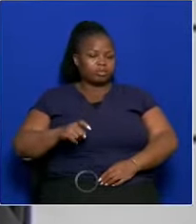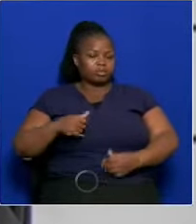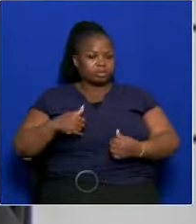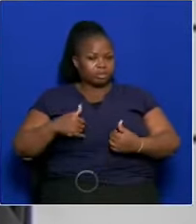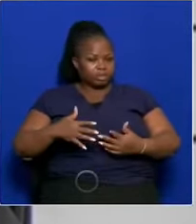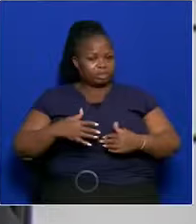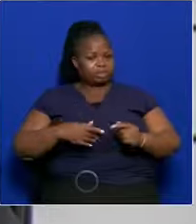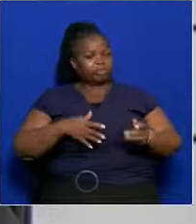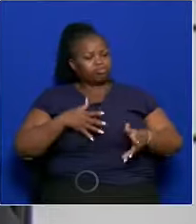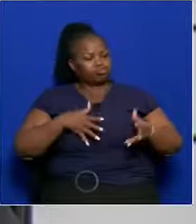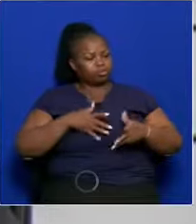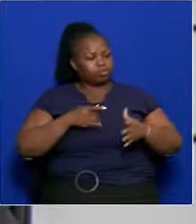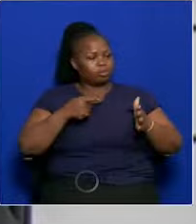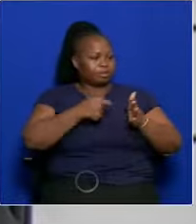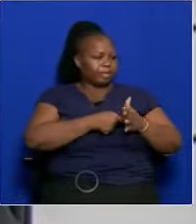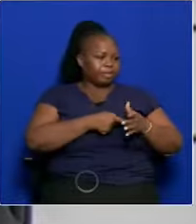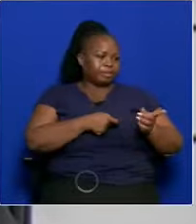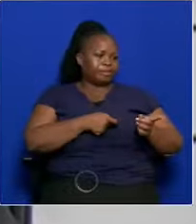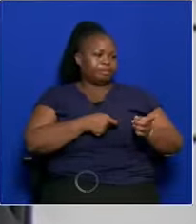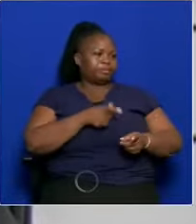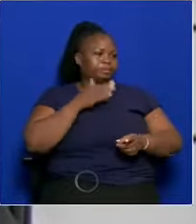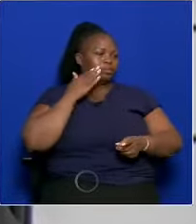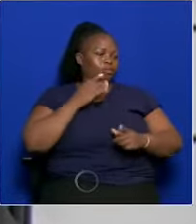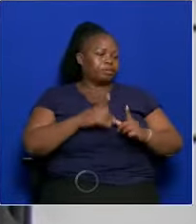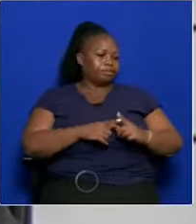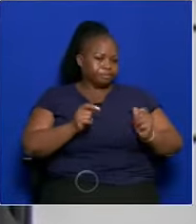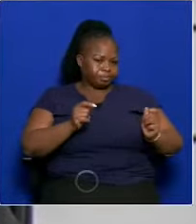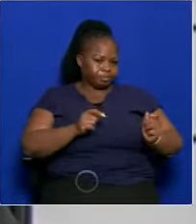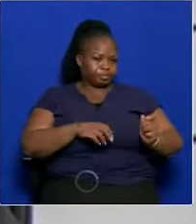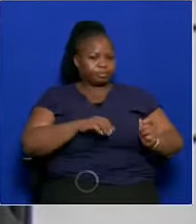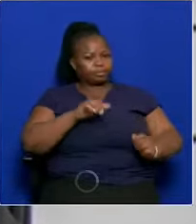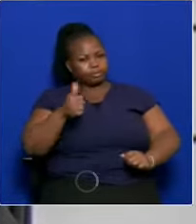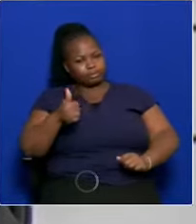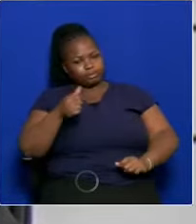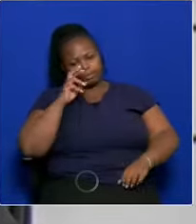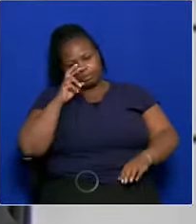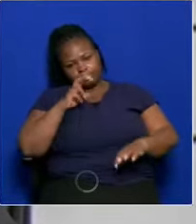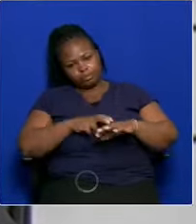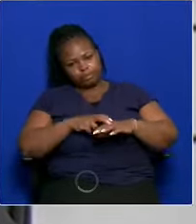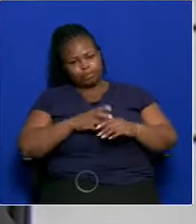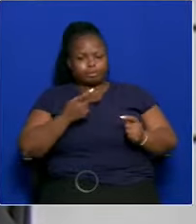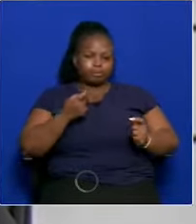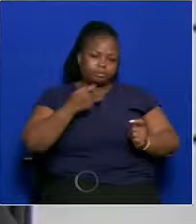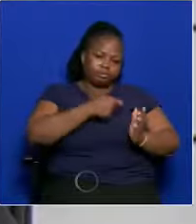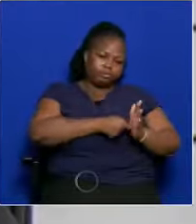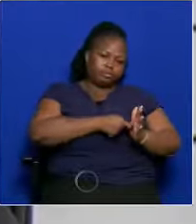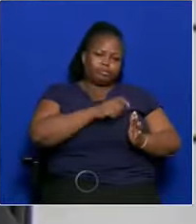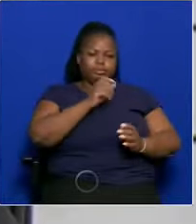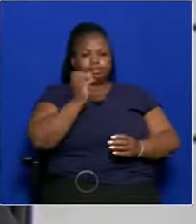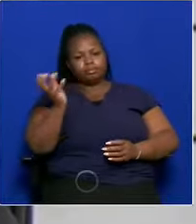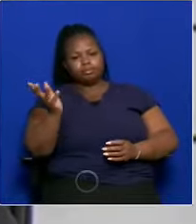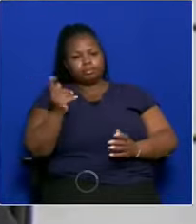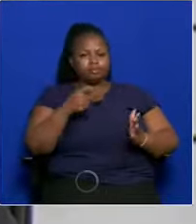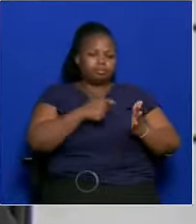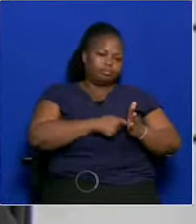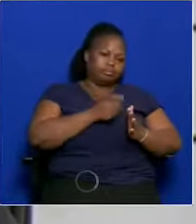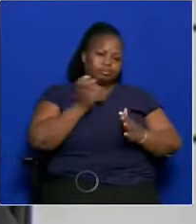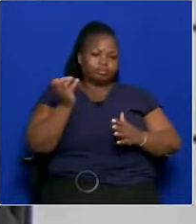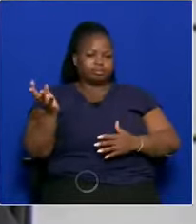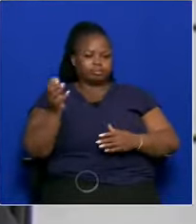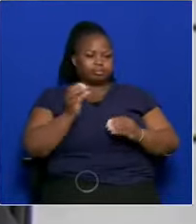And as he finishes the others and others are needed, then he goes and buy and buy. So the only thing which